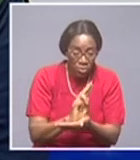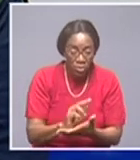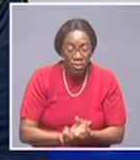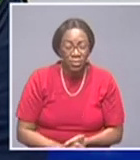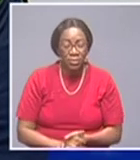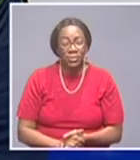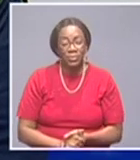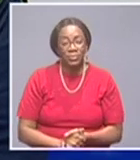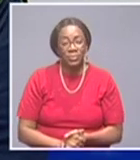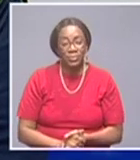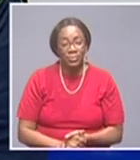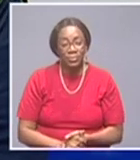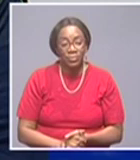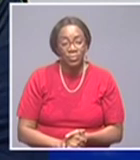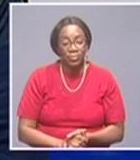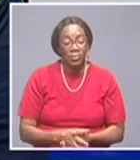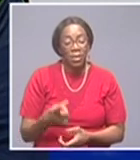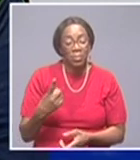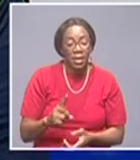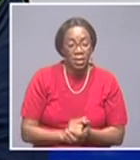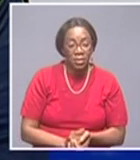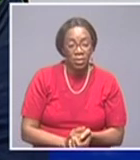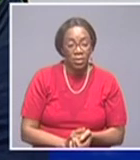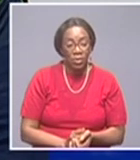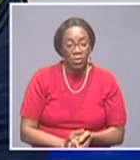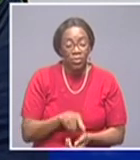I, we'll have to go to the households and find out who